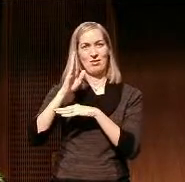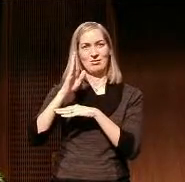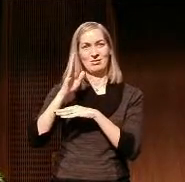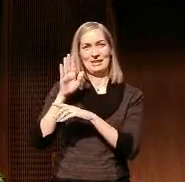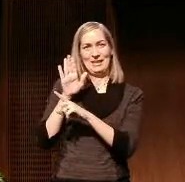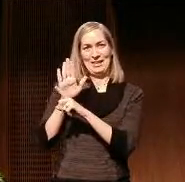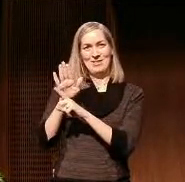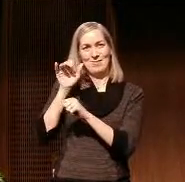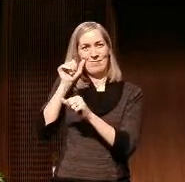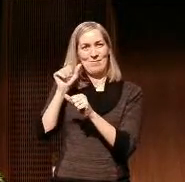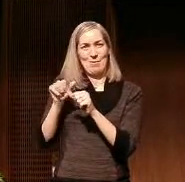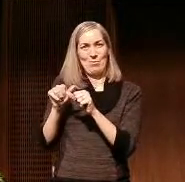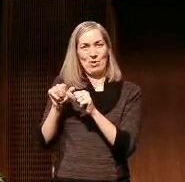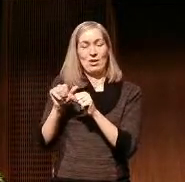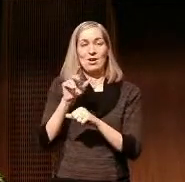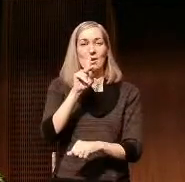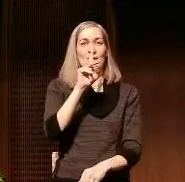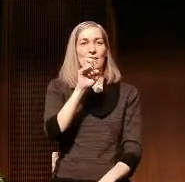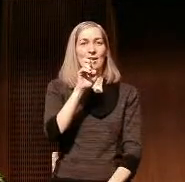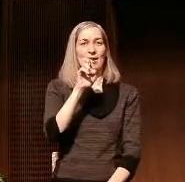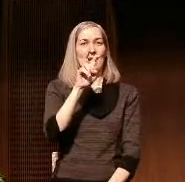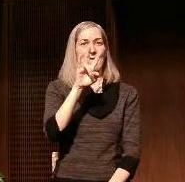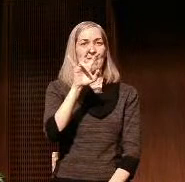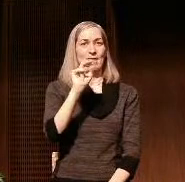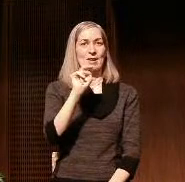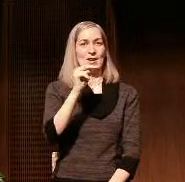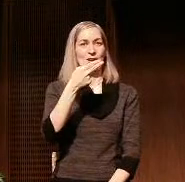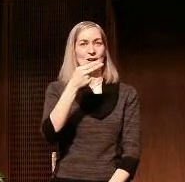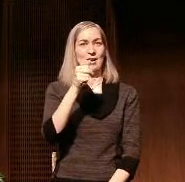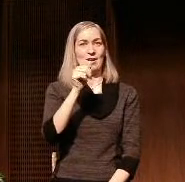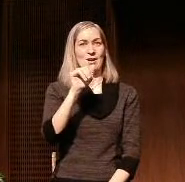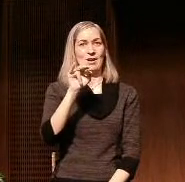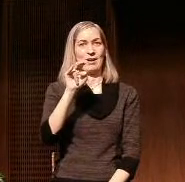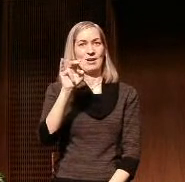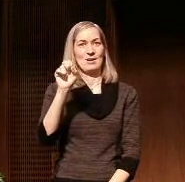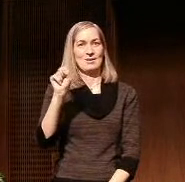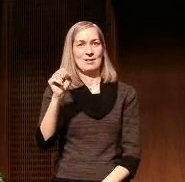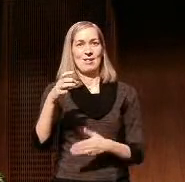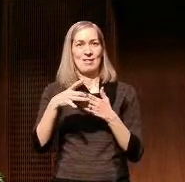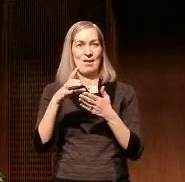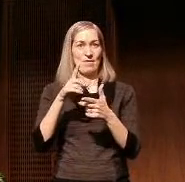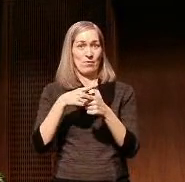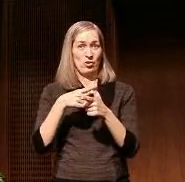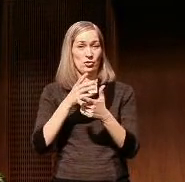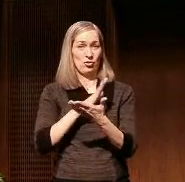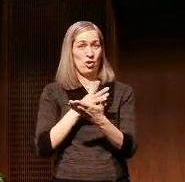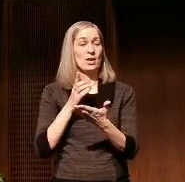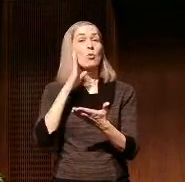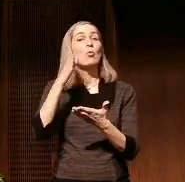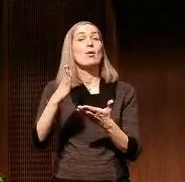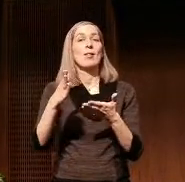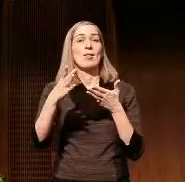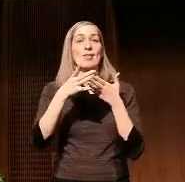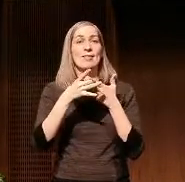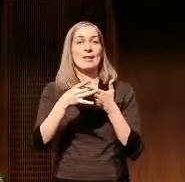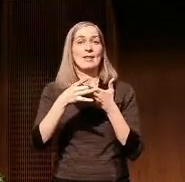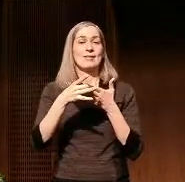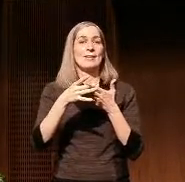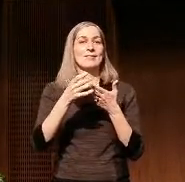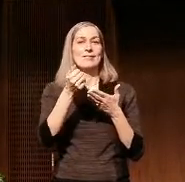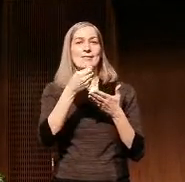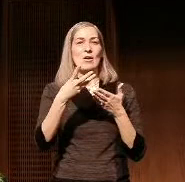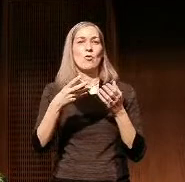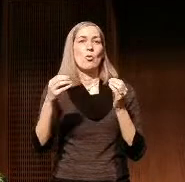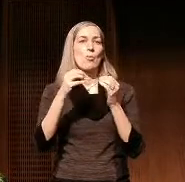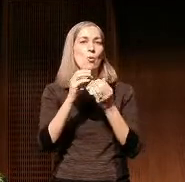Kevin Haynes has led us in the first song, and he'll be leading several other songs. Thank you